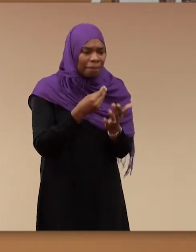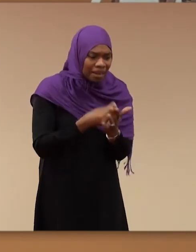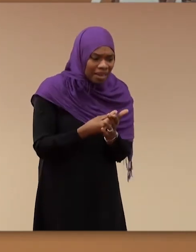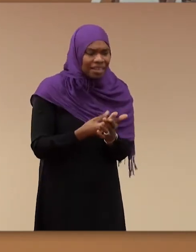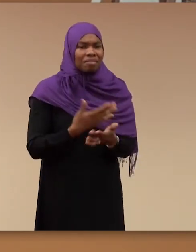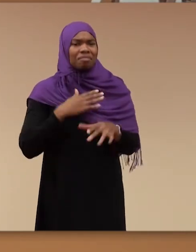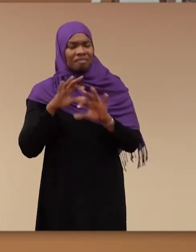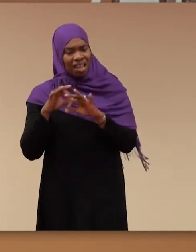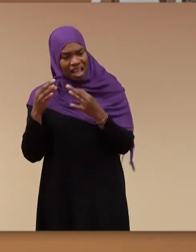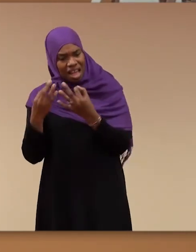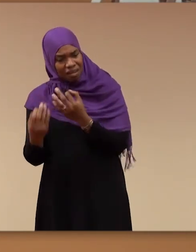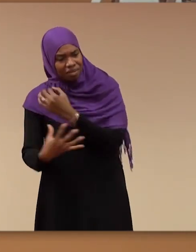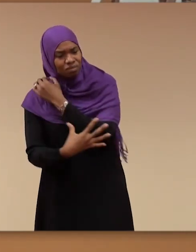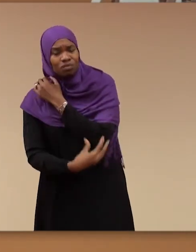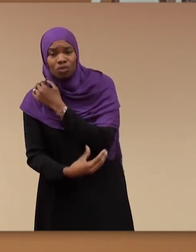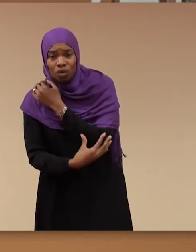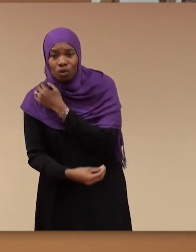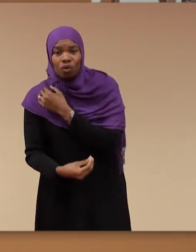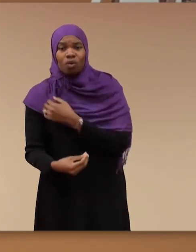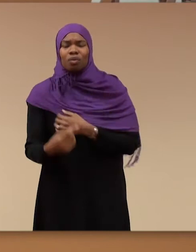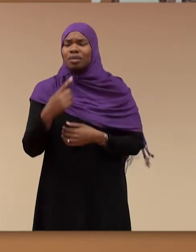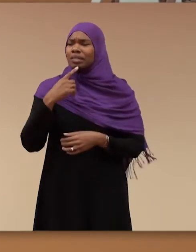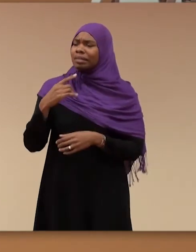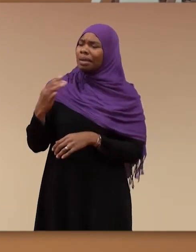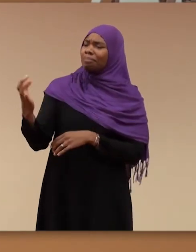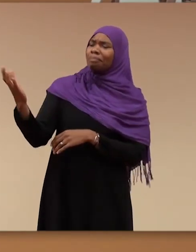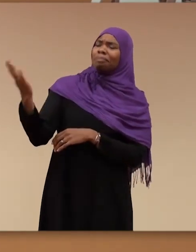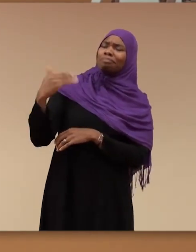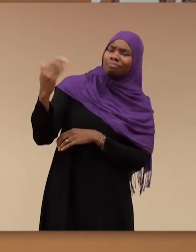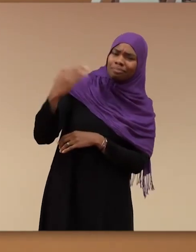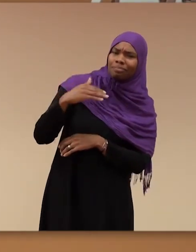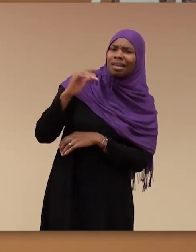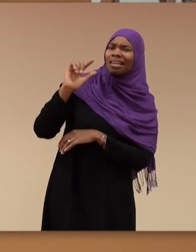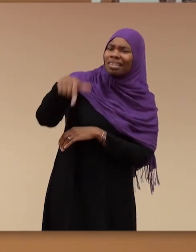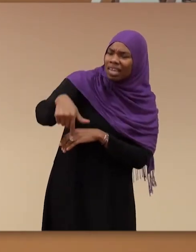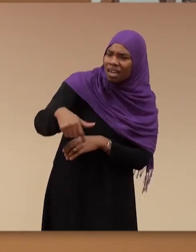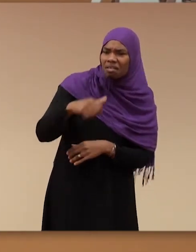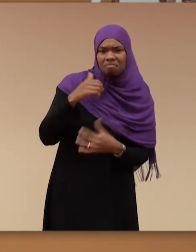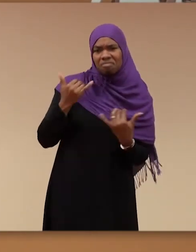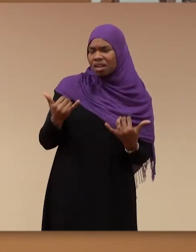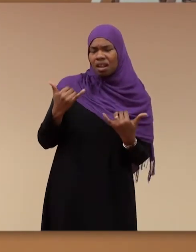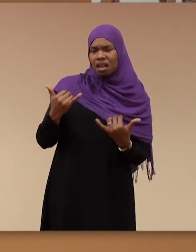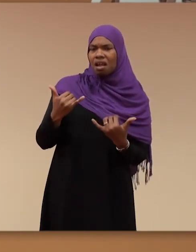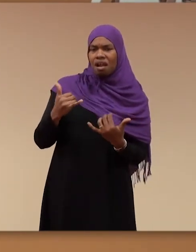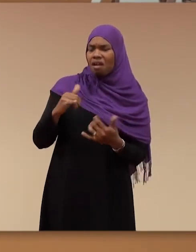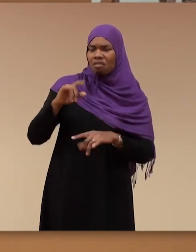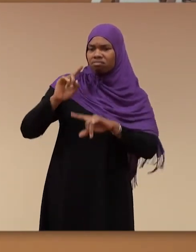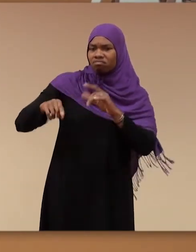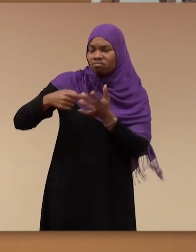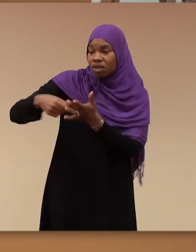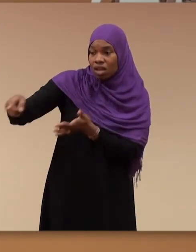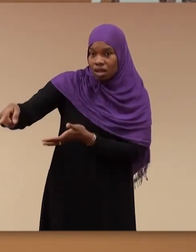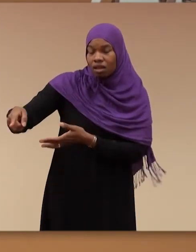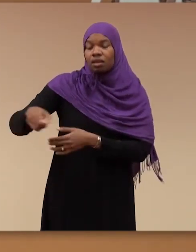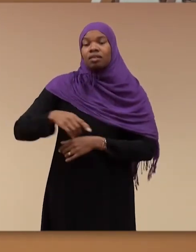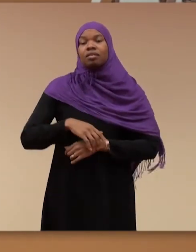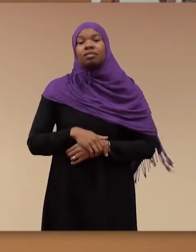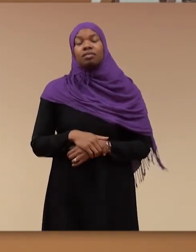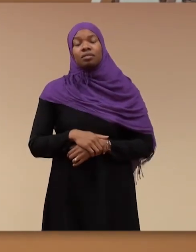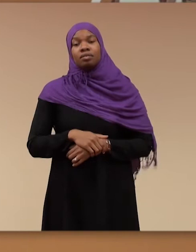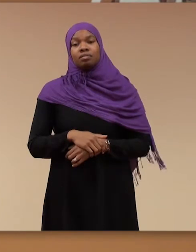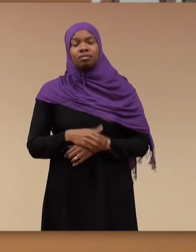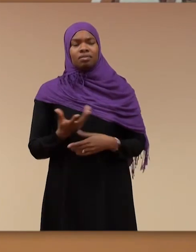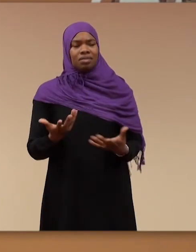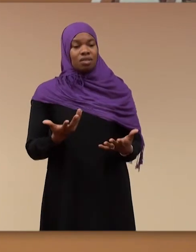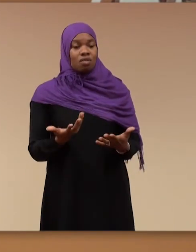and so on, he would tell him, come next year or come later on. And he did that many, many times till he gave